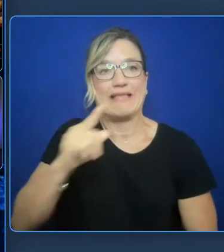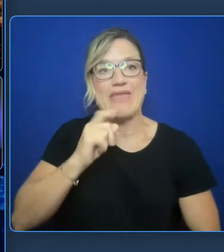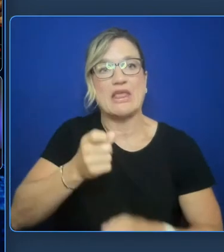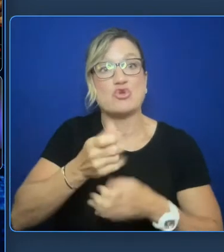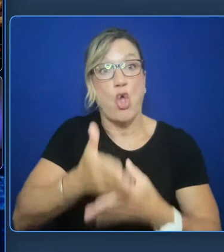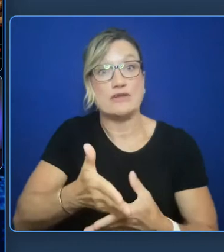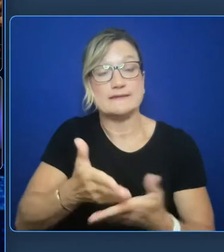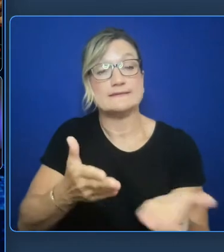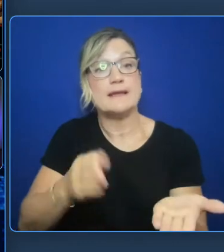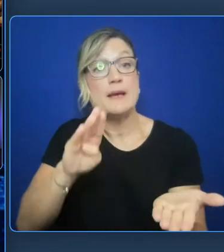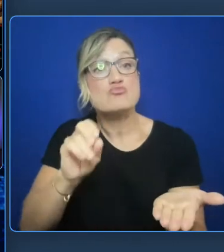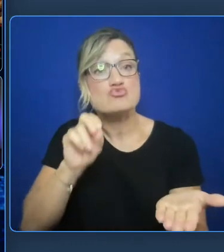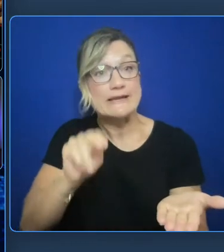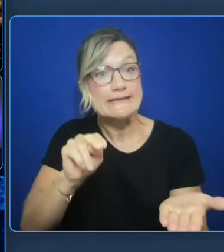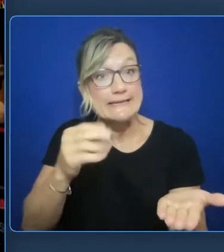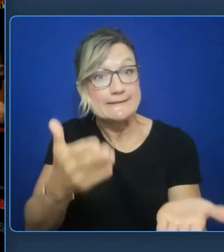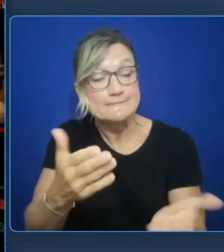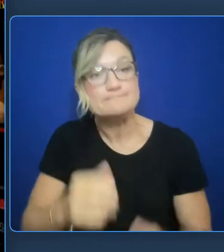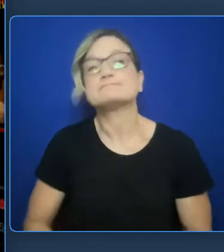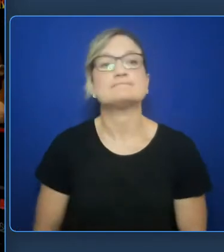Brendan?